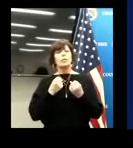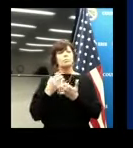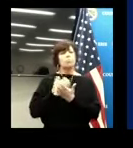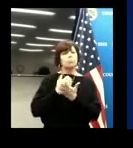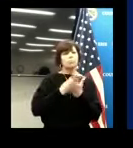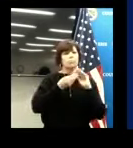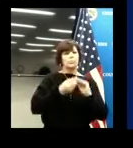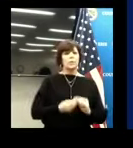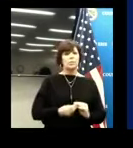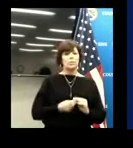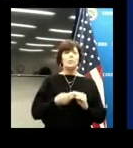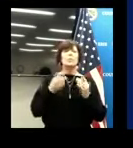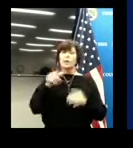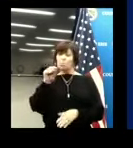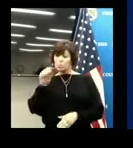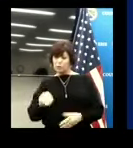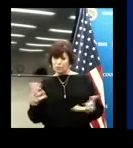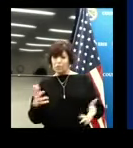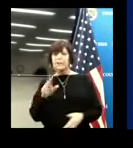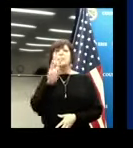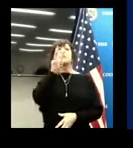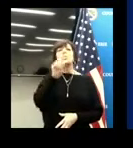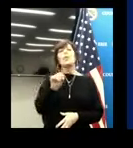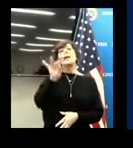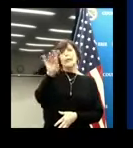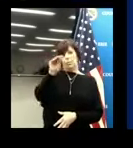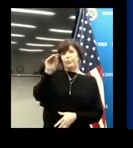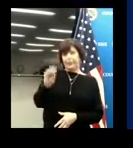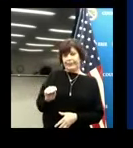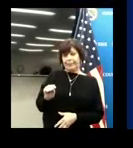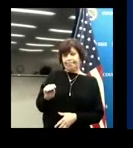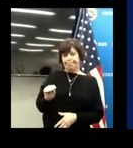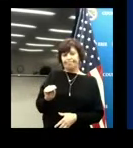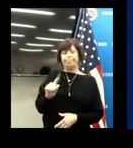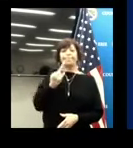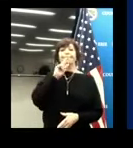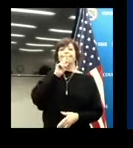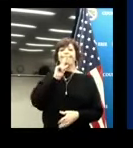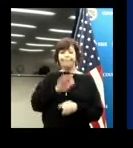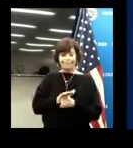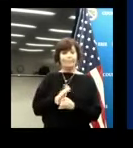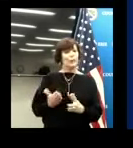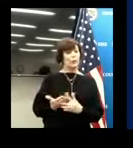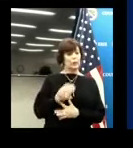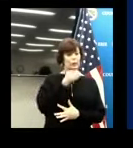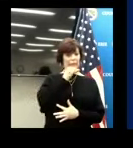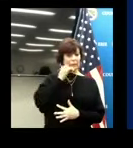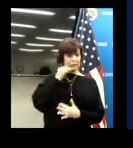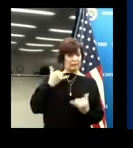be a 6.8% positivity rate. Confirmed through yesterday is now